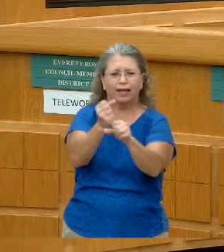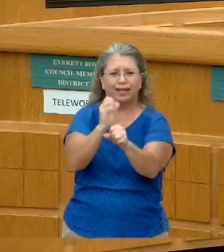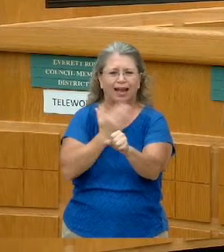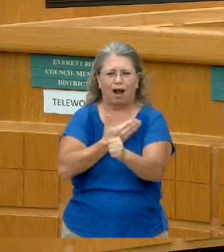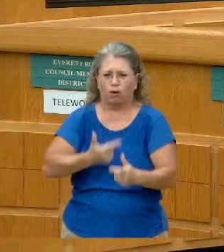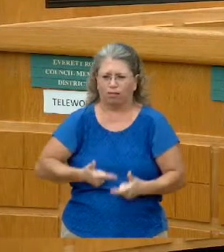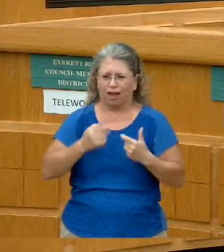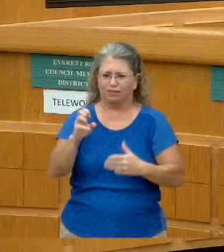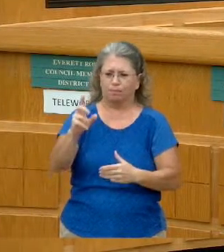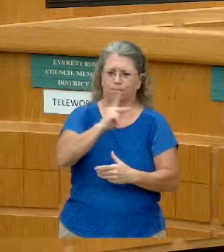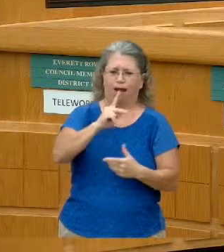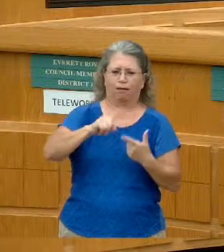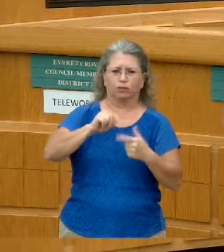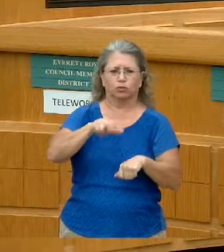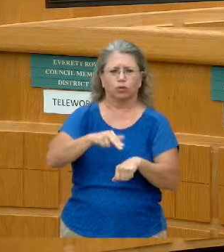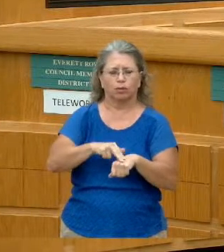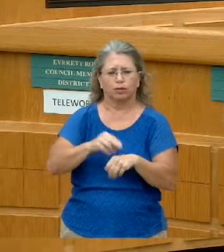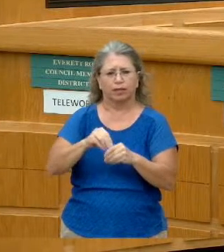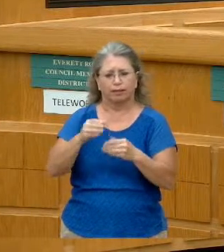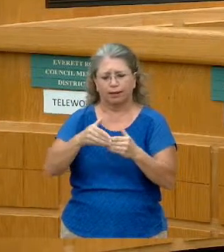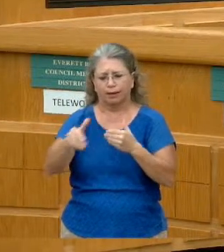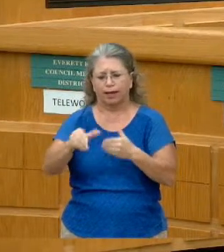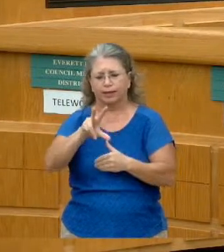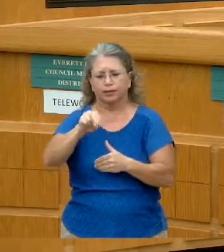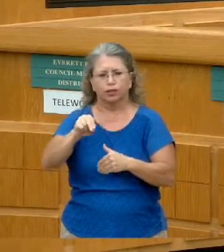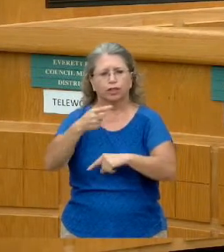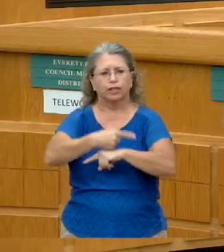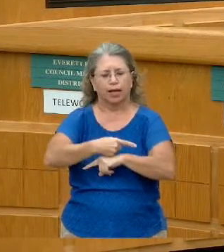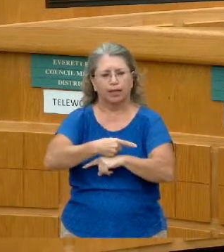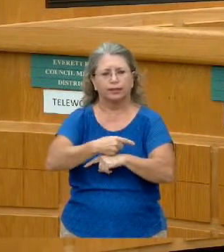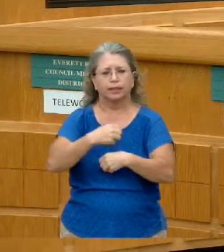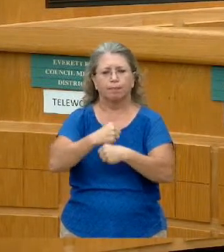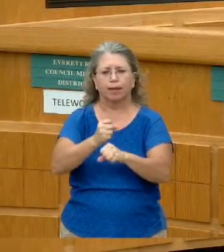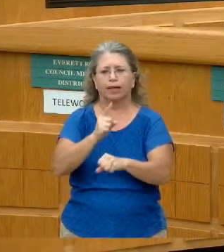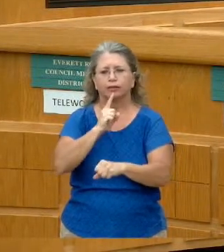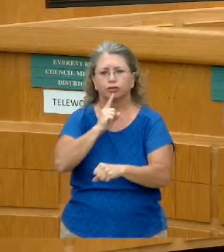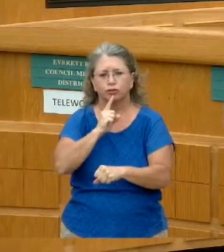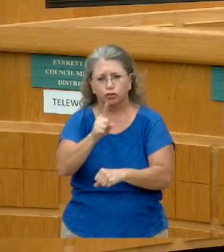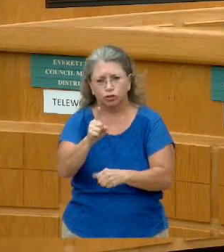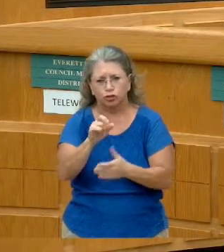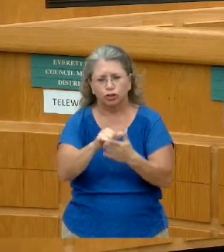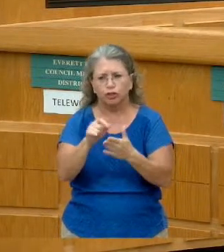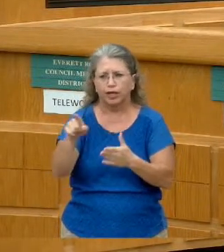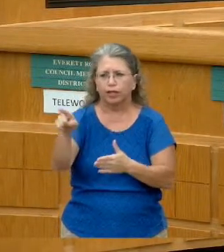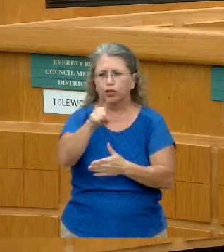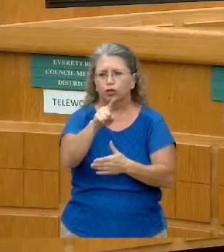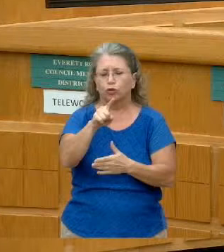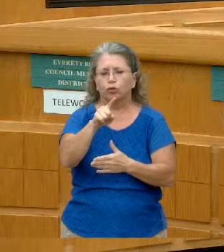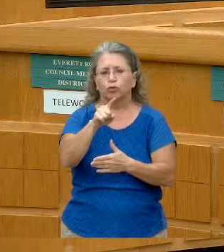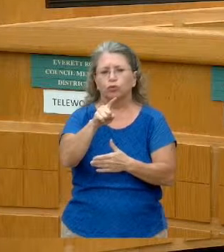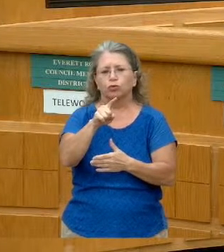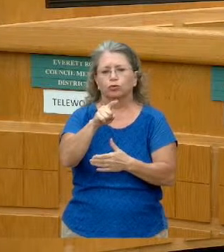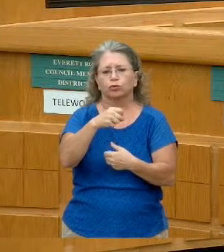back in the next 30 days. Make certain that you create your own